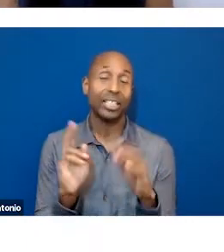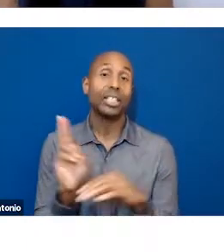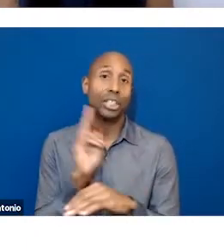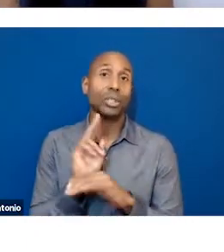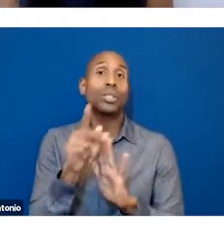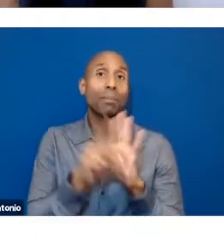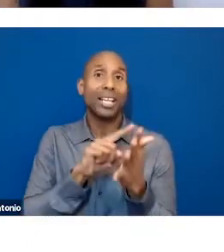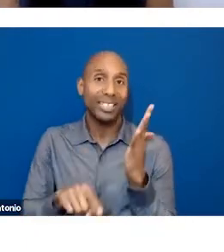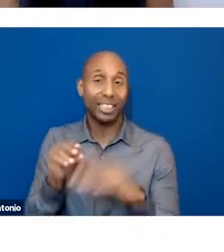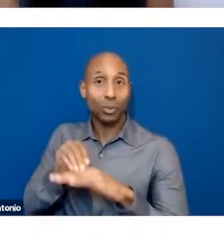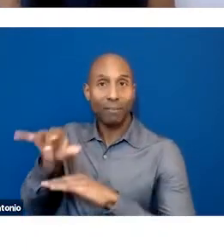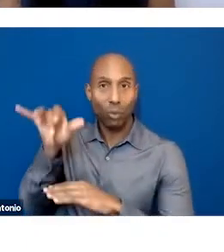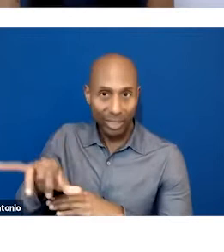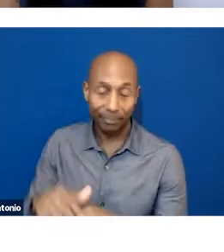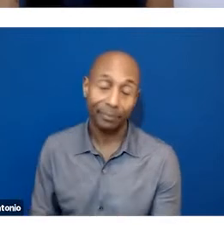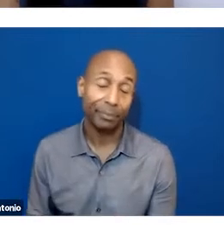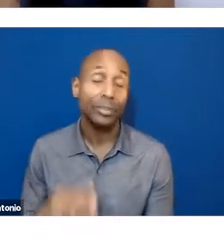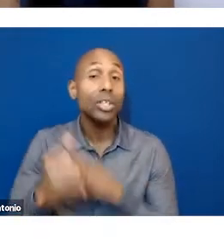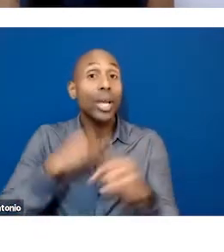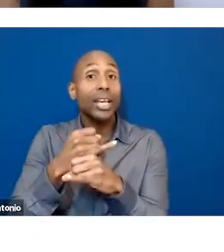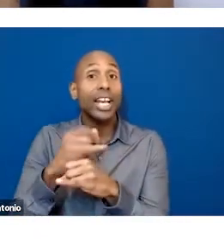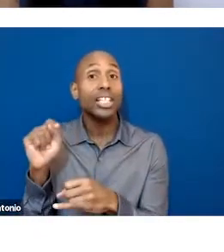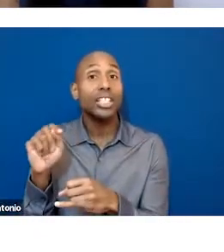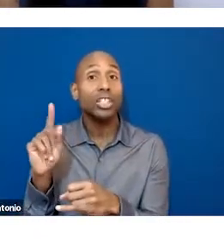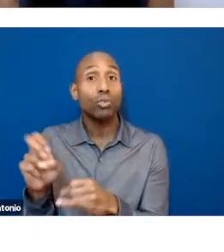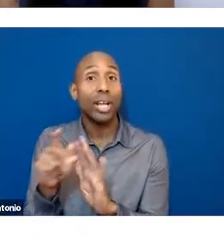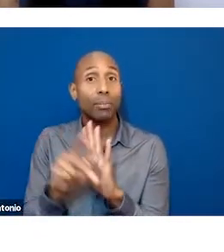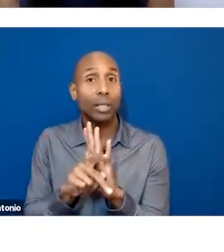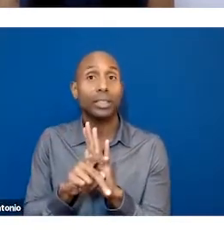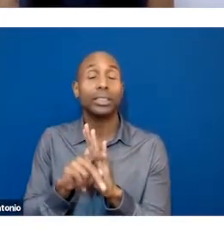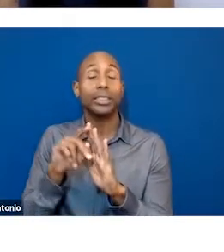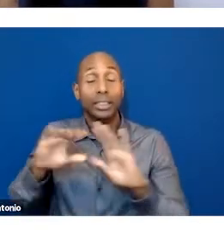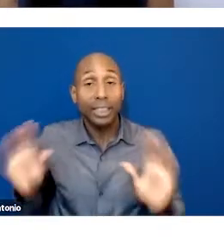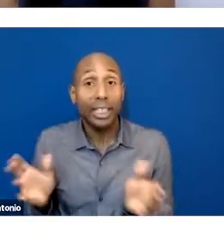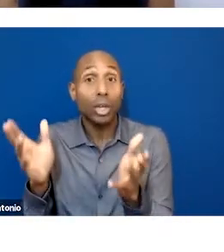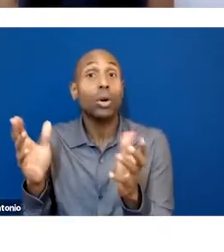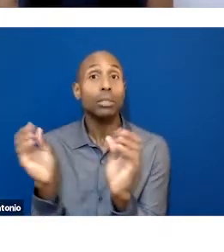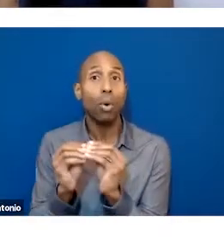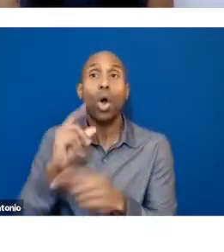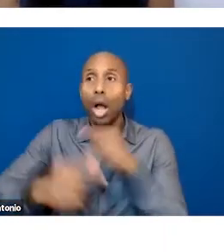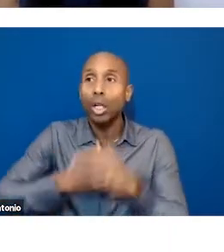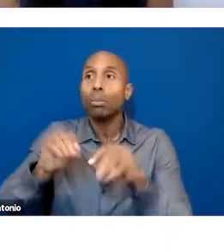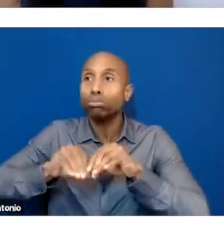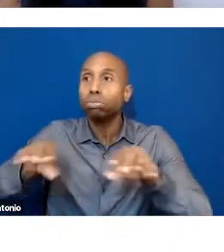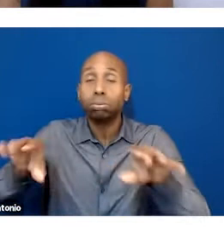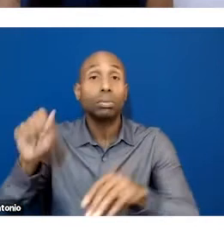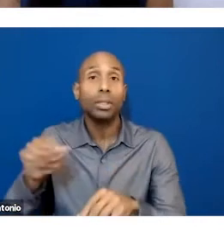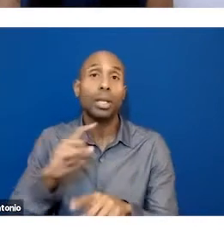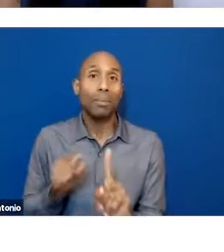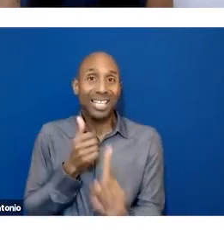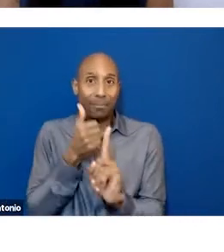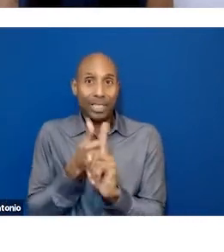labor policies, policies that facilitate globalization and global fashion, are the very definition of